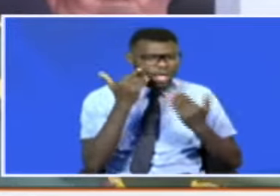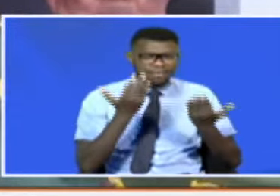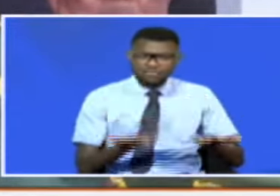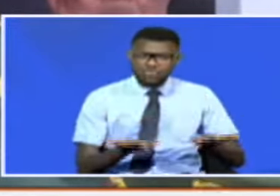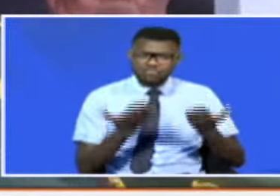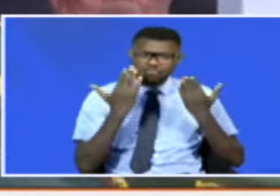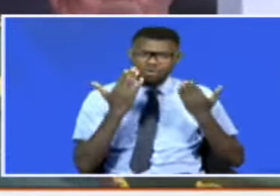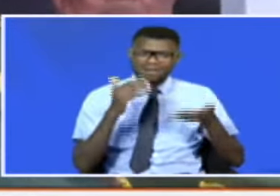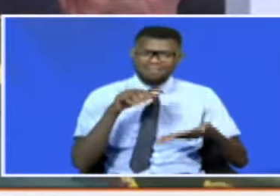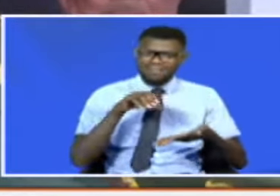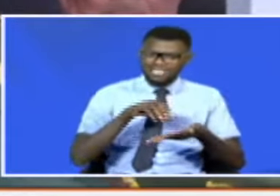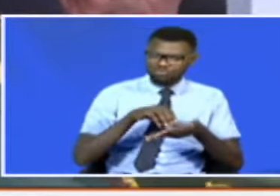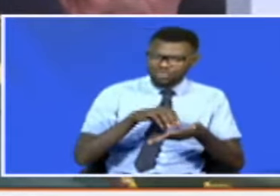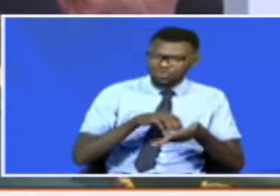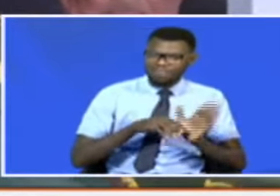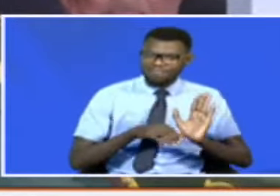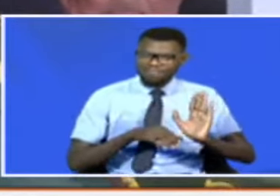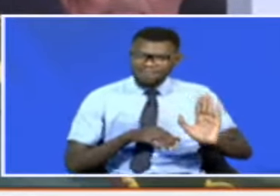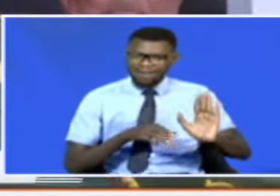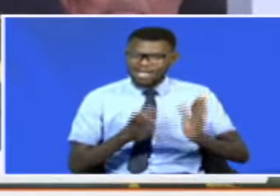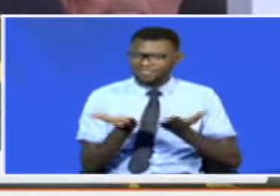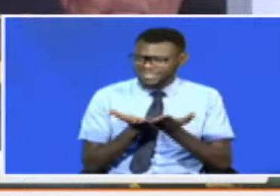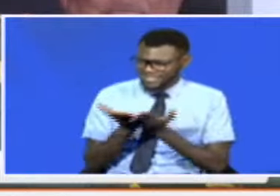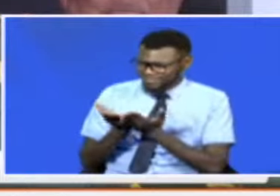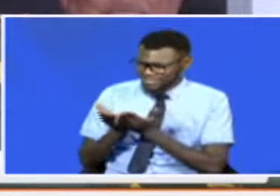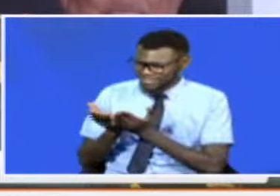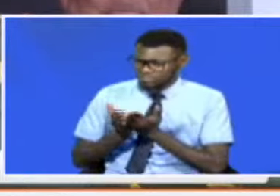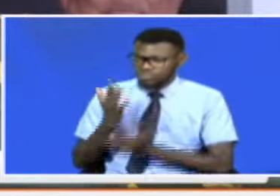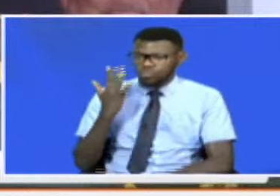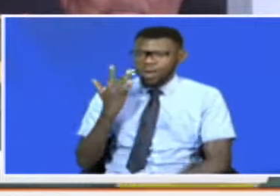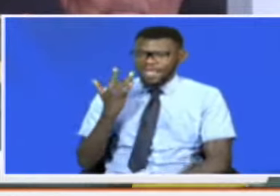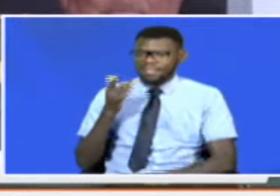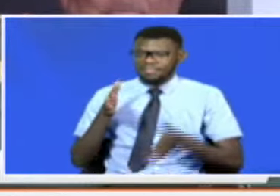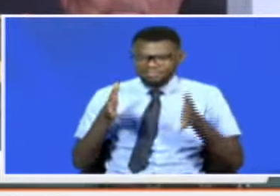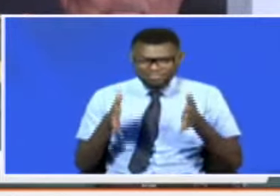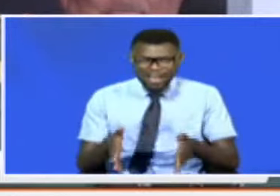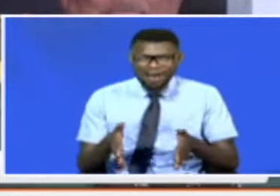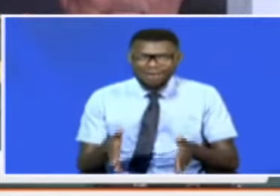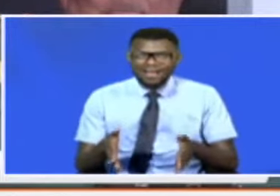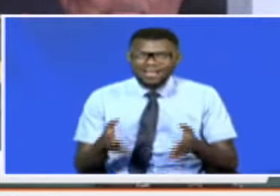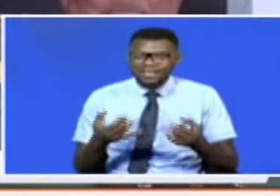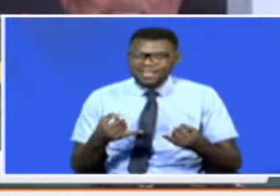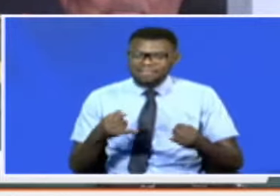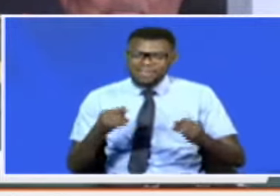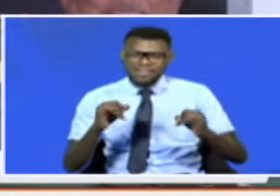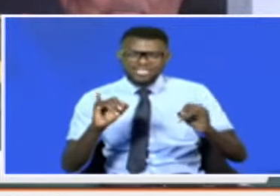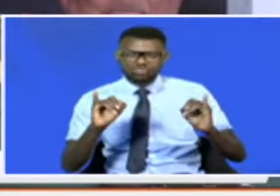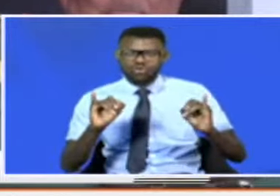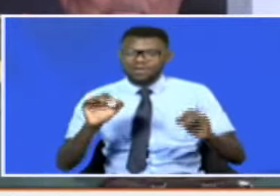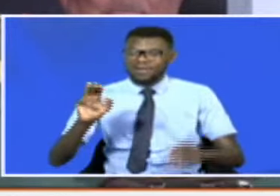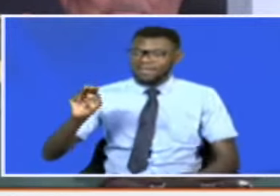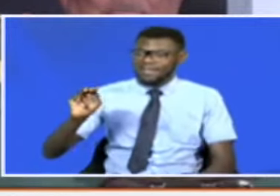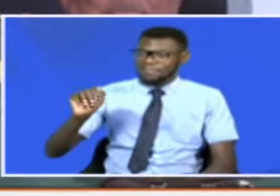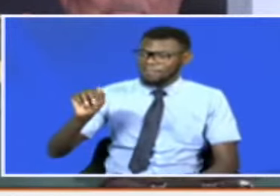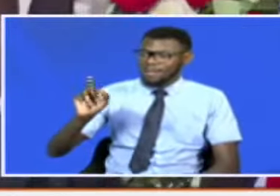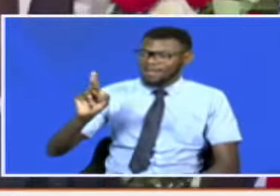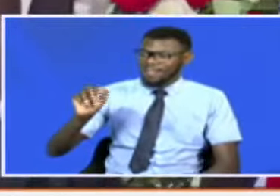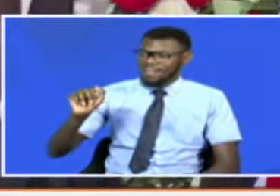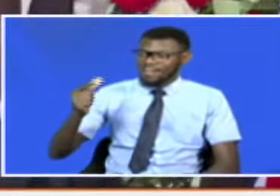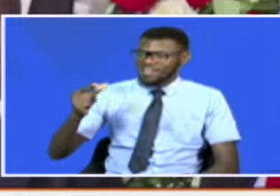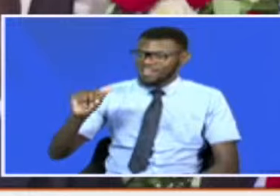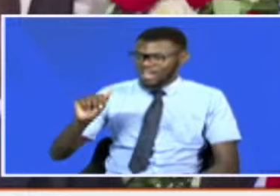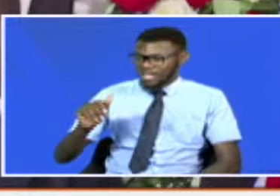conditions of service following the ongoing implementation of the Maraga Task Force